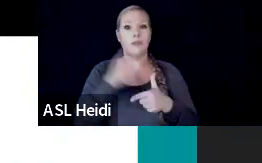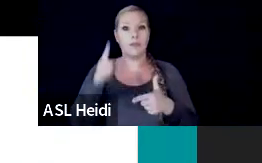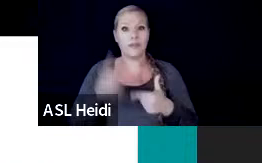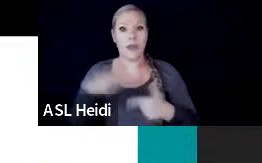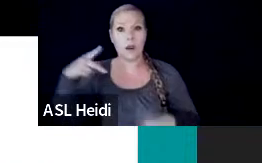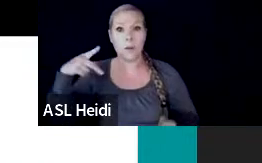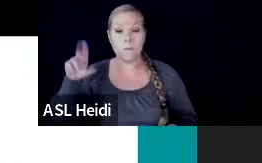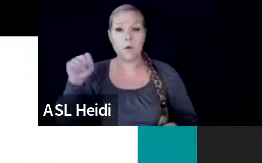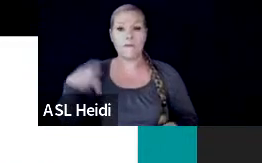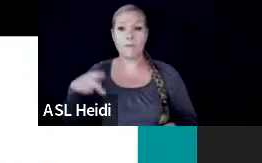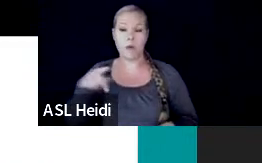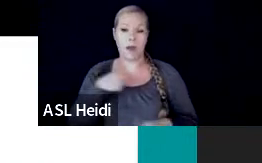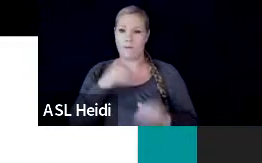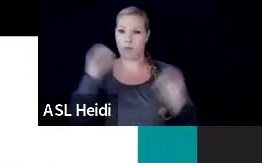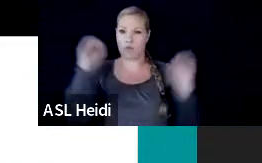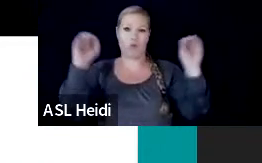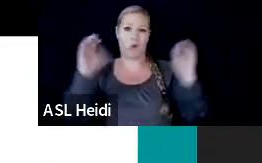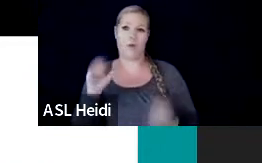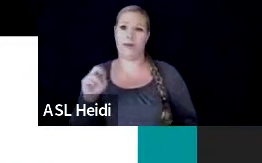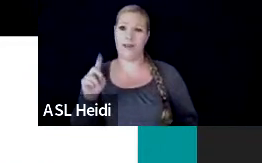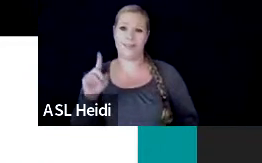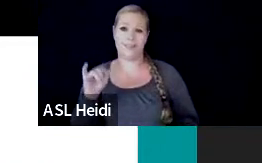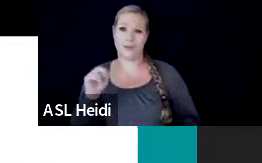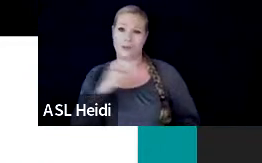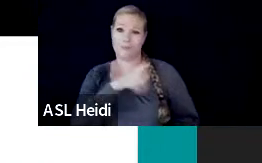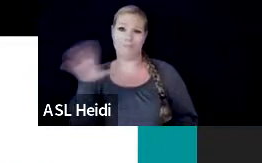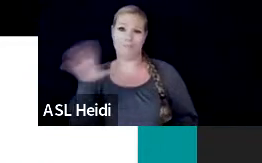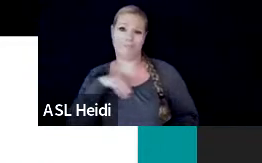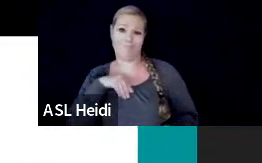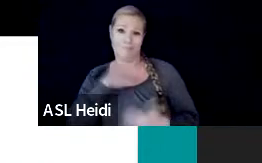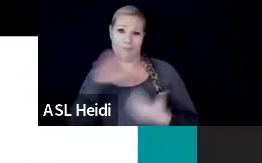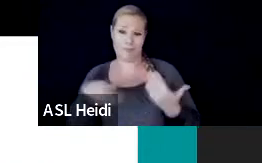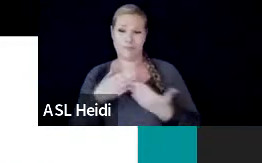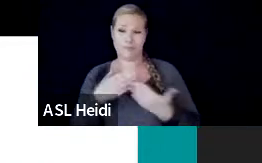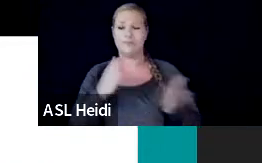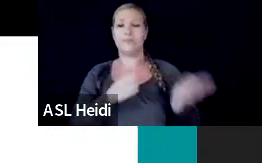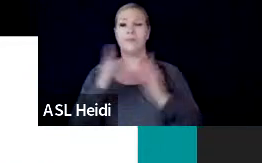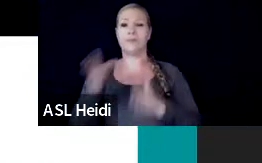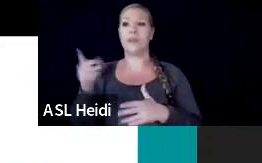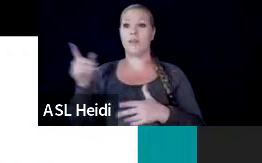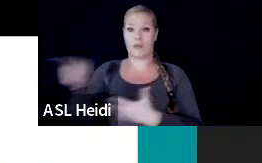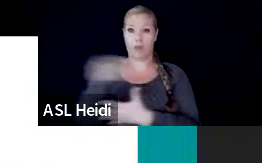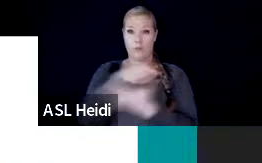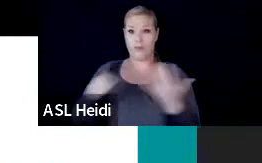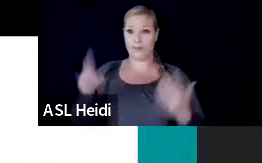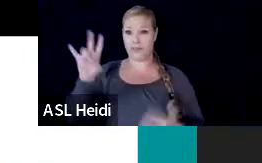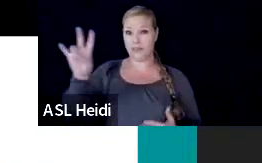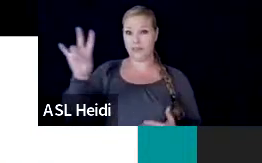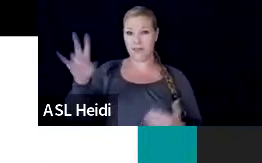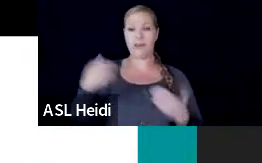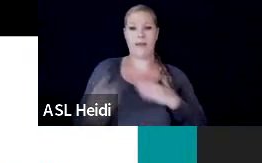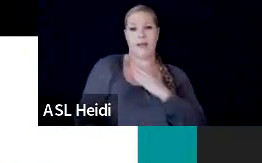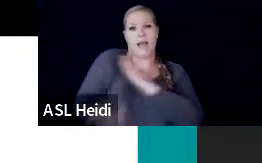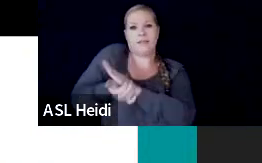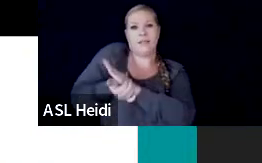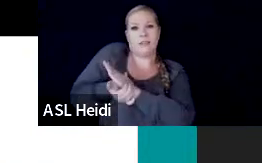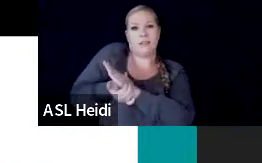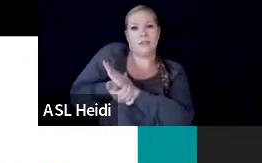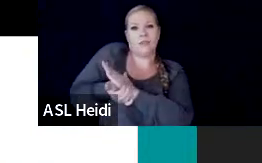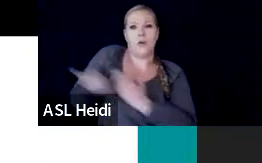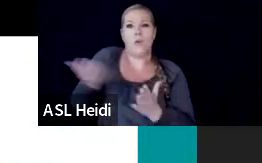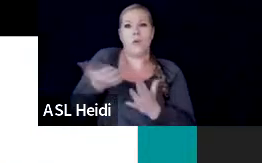included an attachment that had their list of conditions. Now, it ranged from some of the